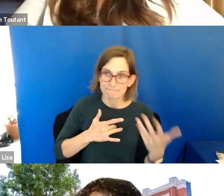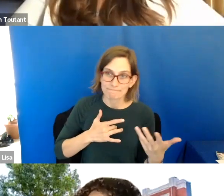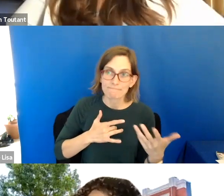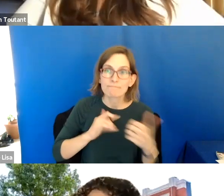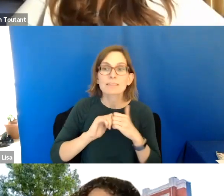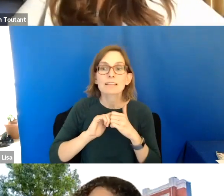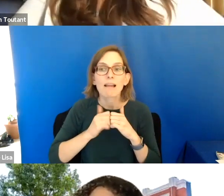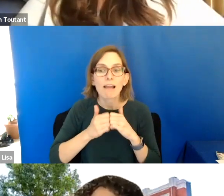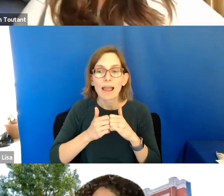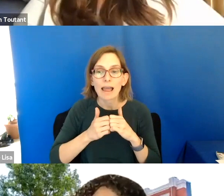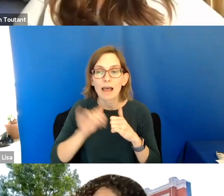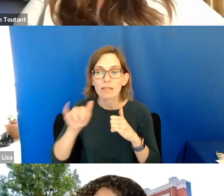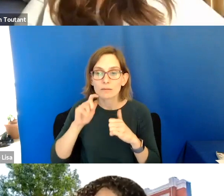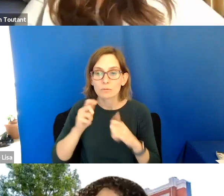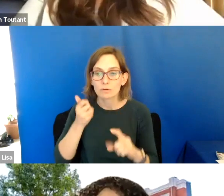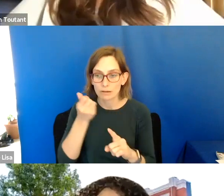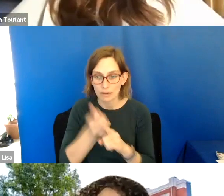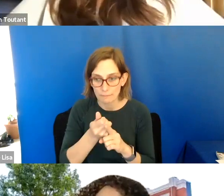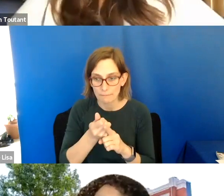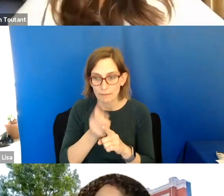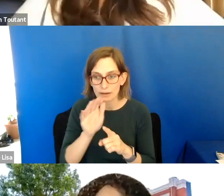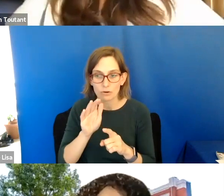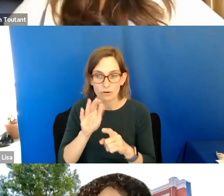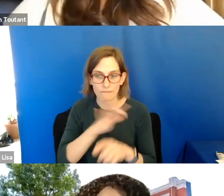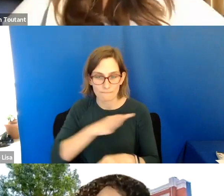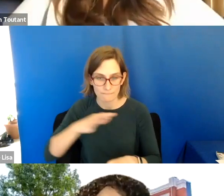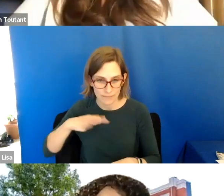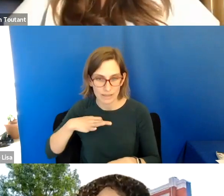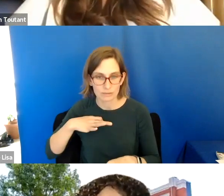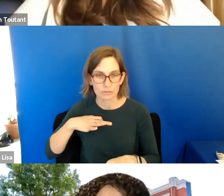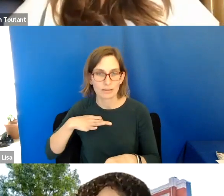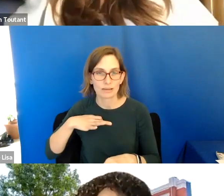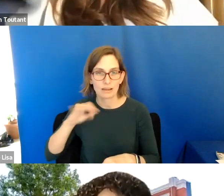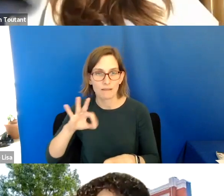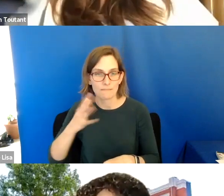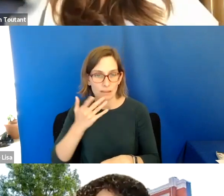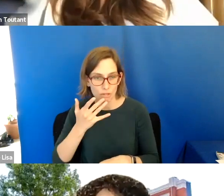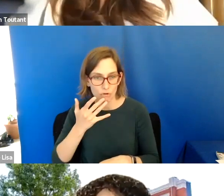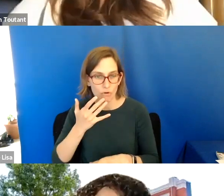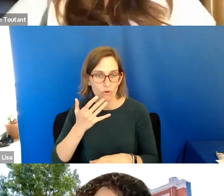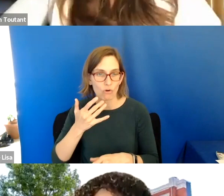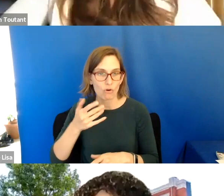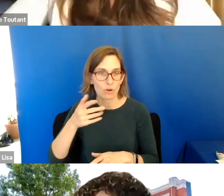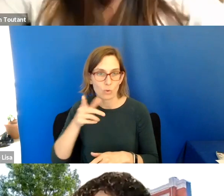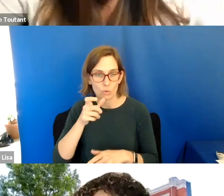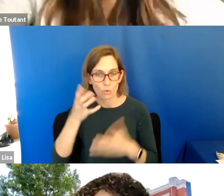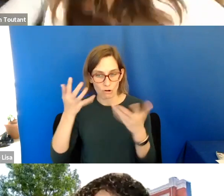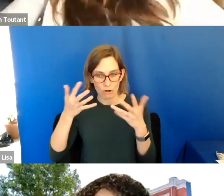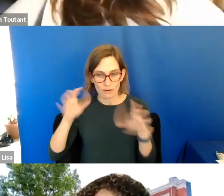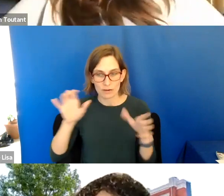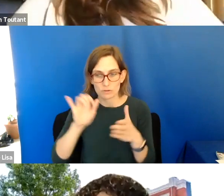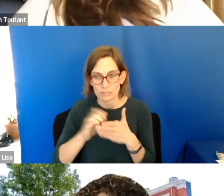how is this going to impact faculty, especially faculty of color who are already doing some of this through